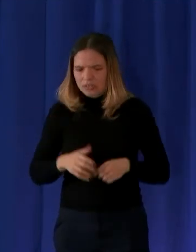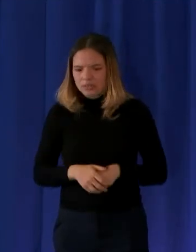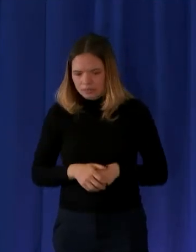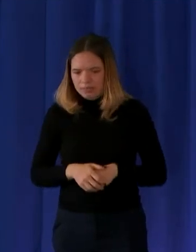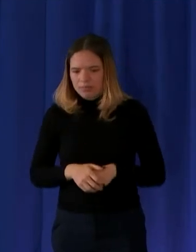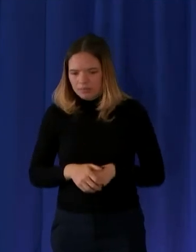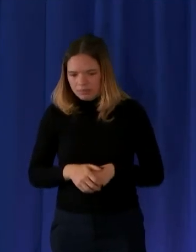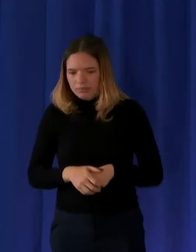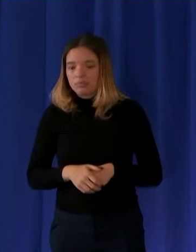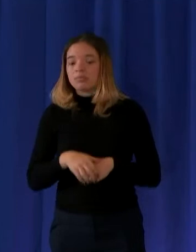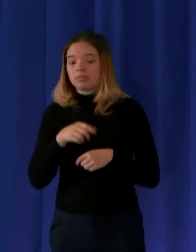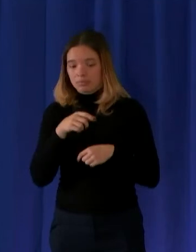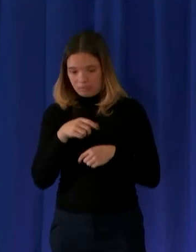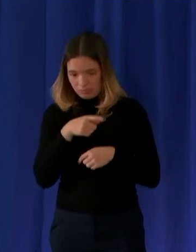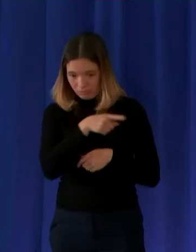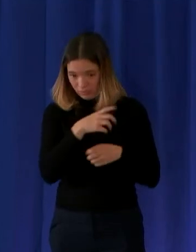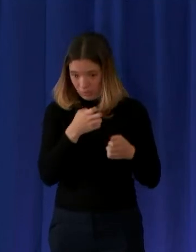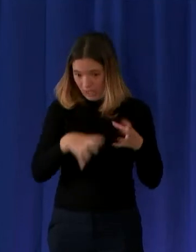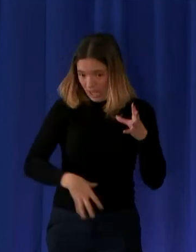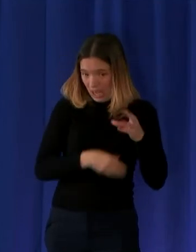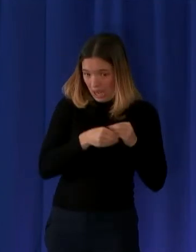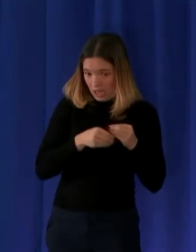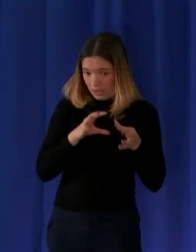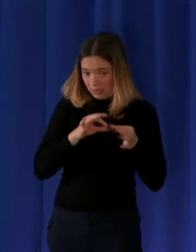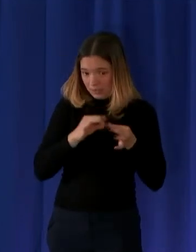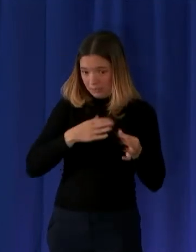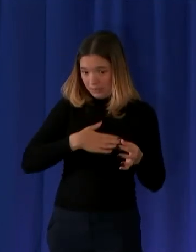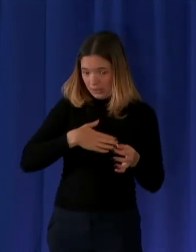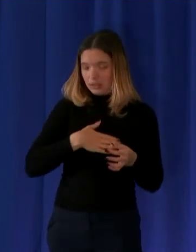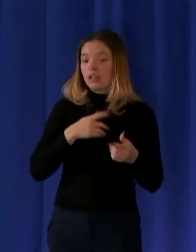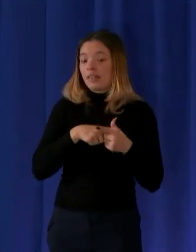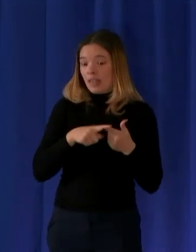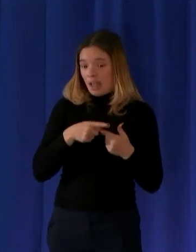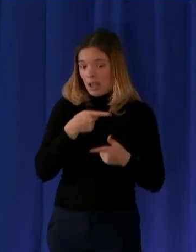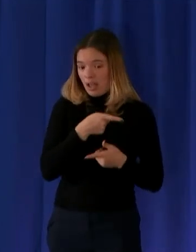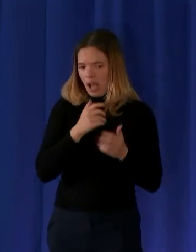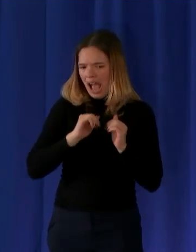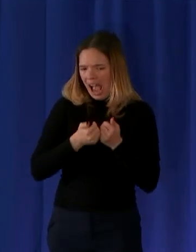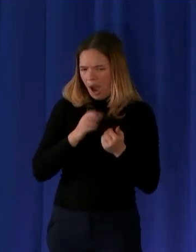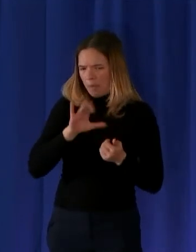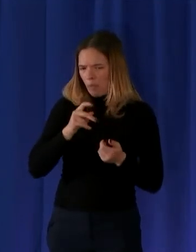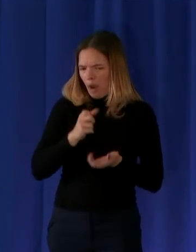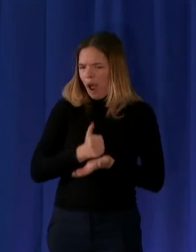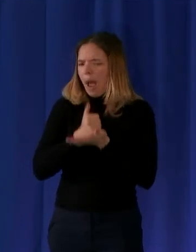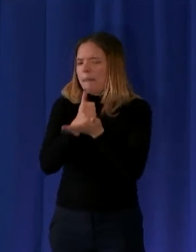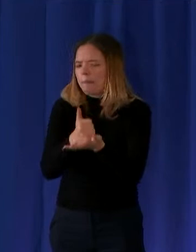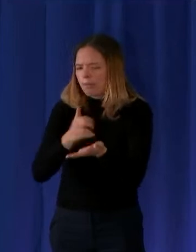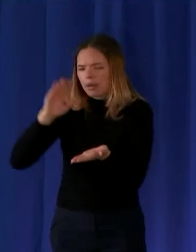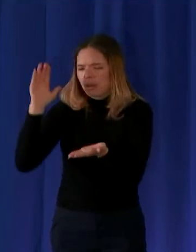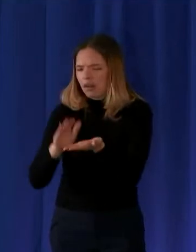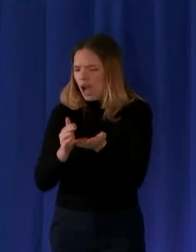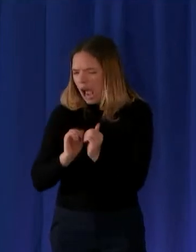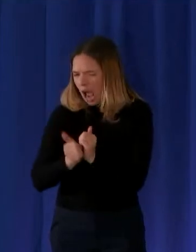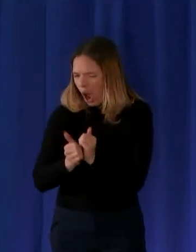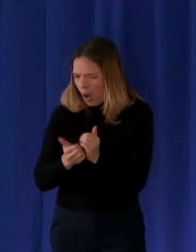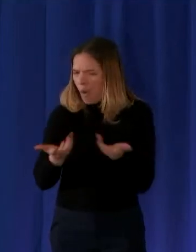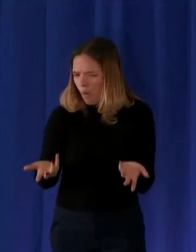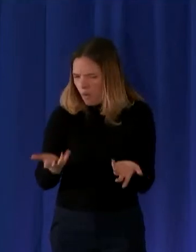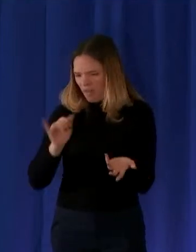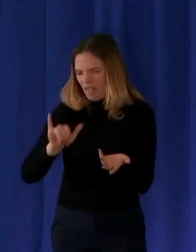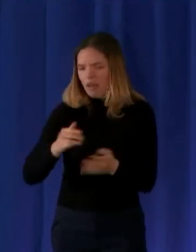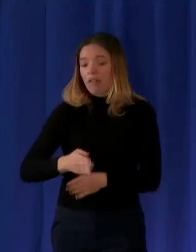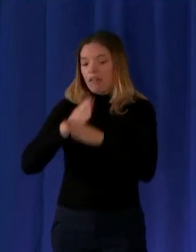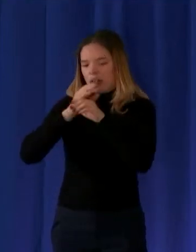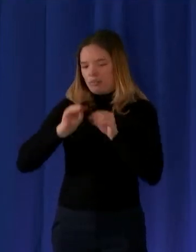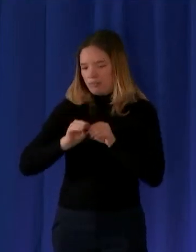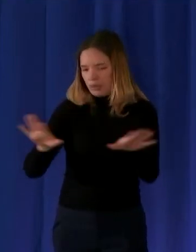so I wanted Dr. Nesbitt just to put in her word about how boosters have helped during